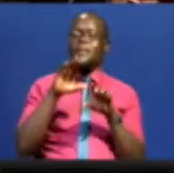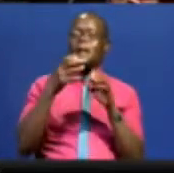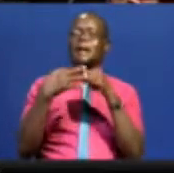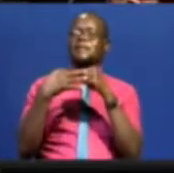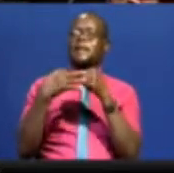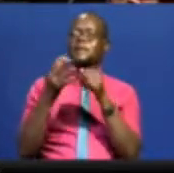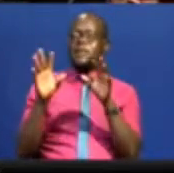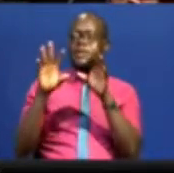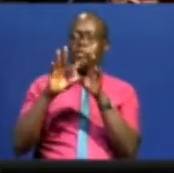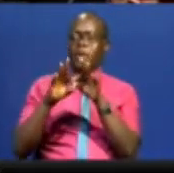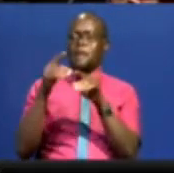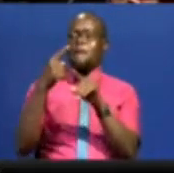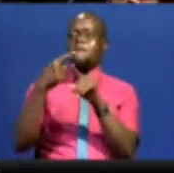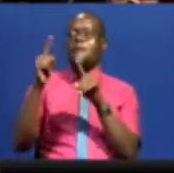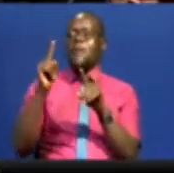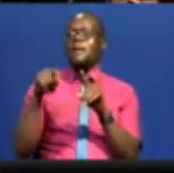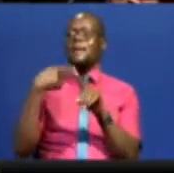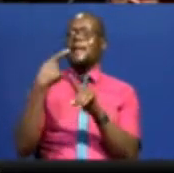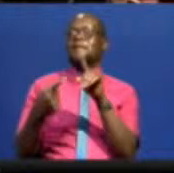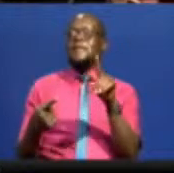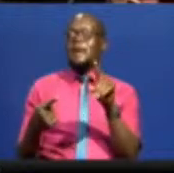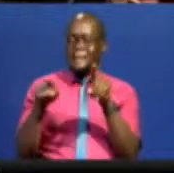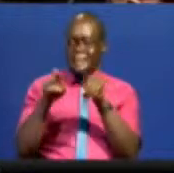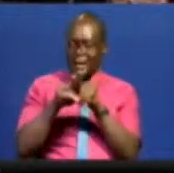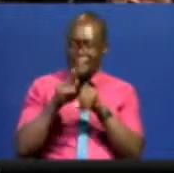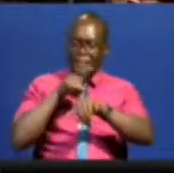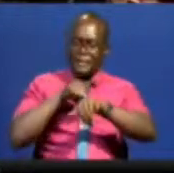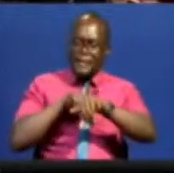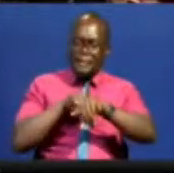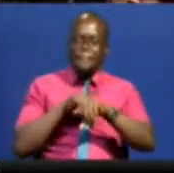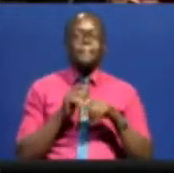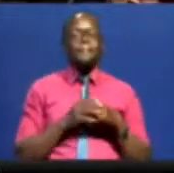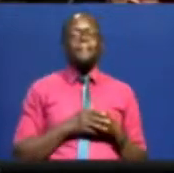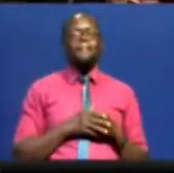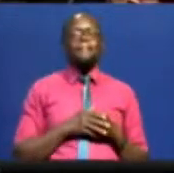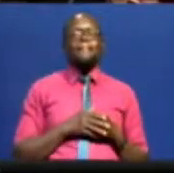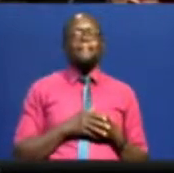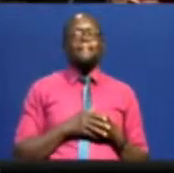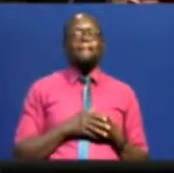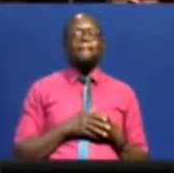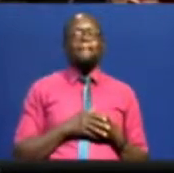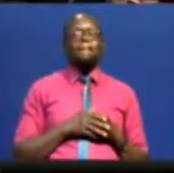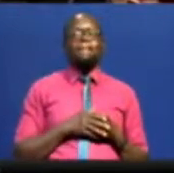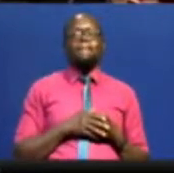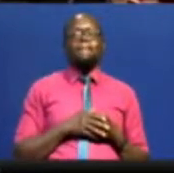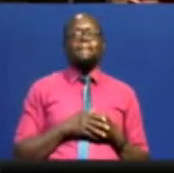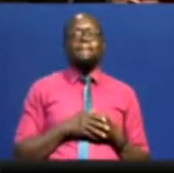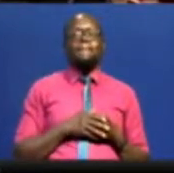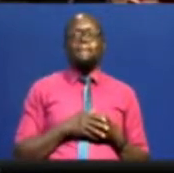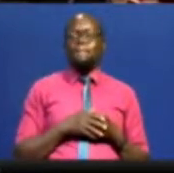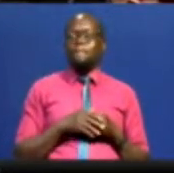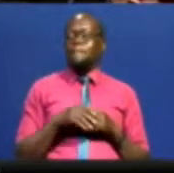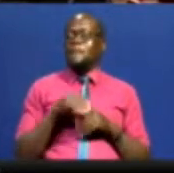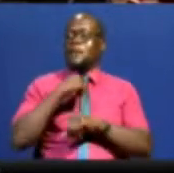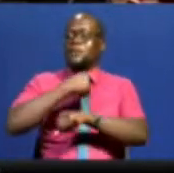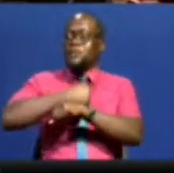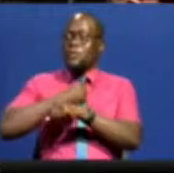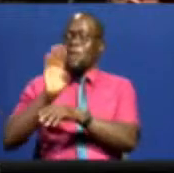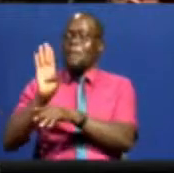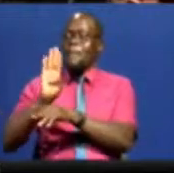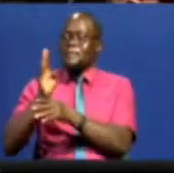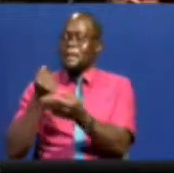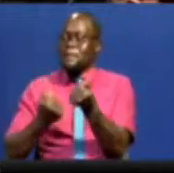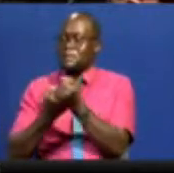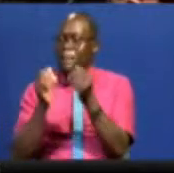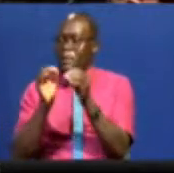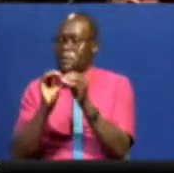joining Form 1 in that same period. Madam Speaker, without bursary, which